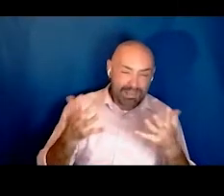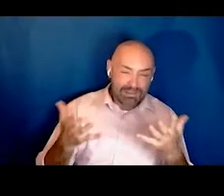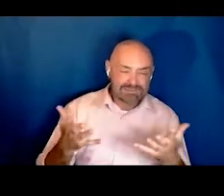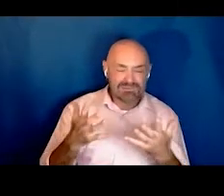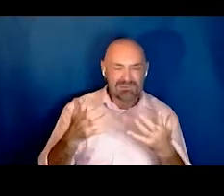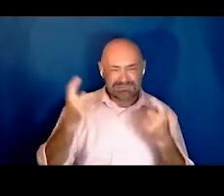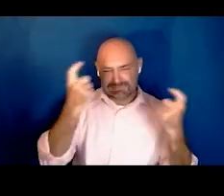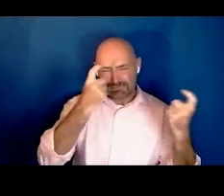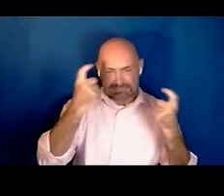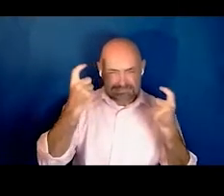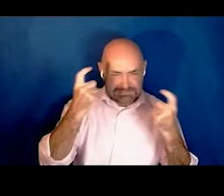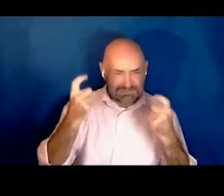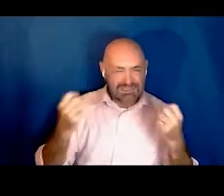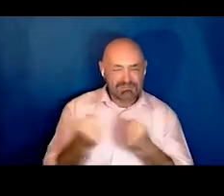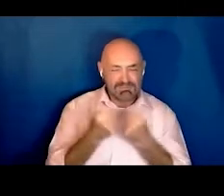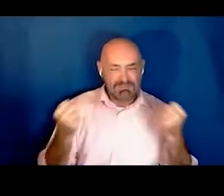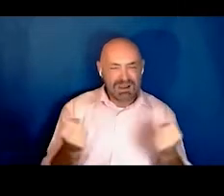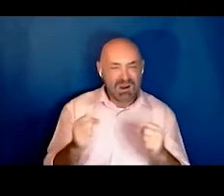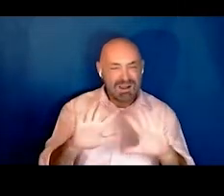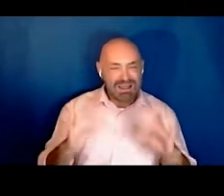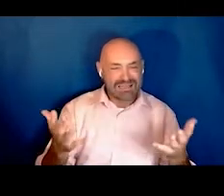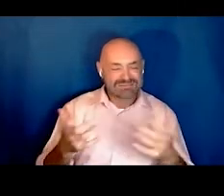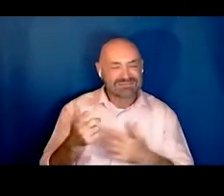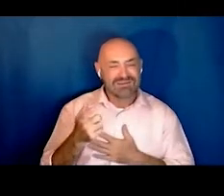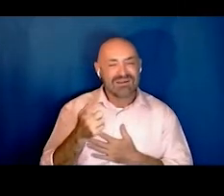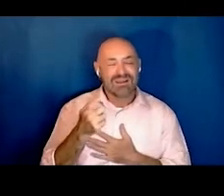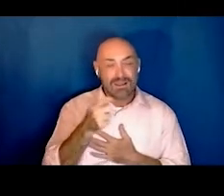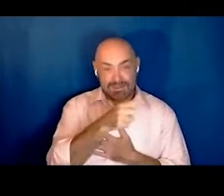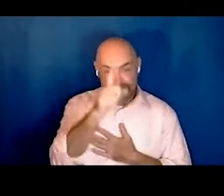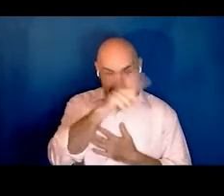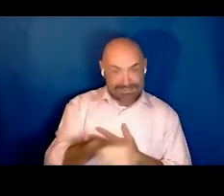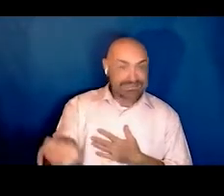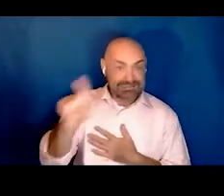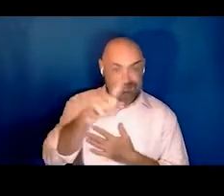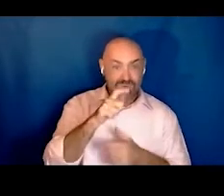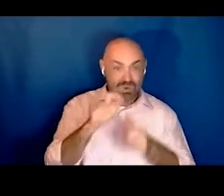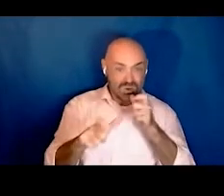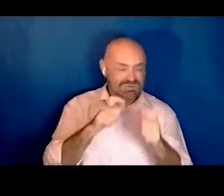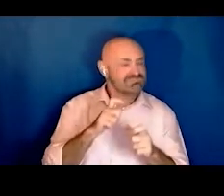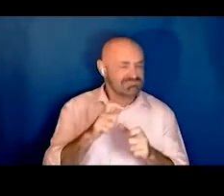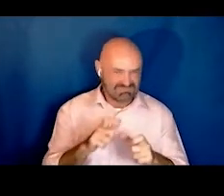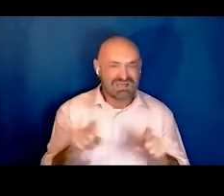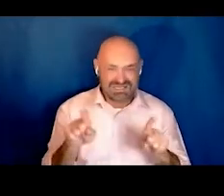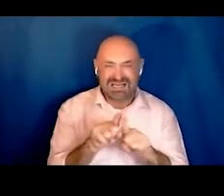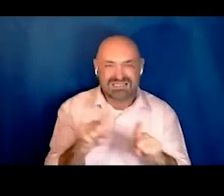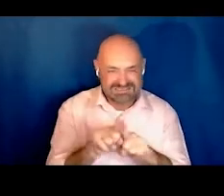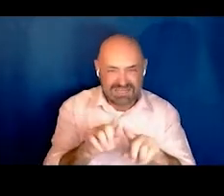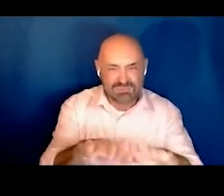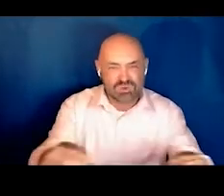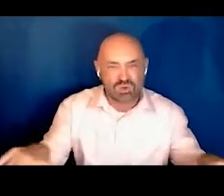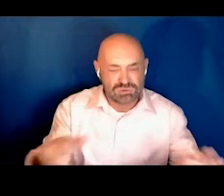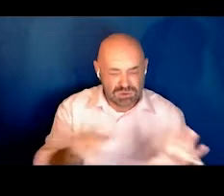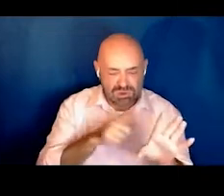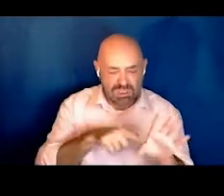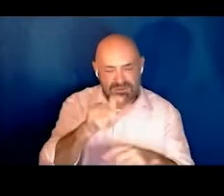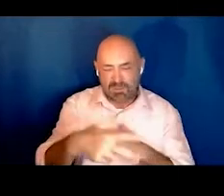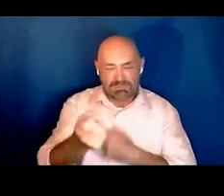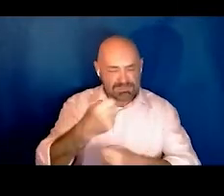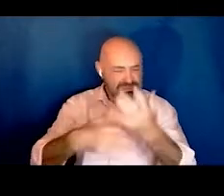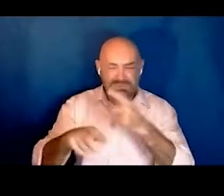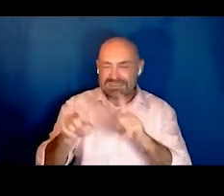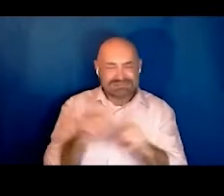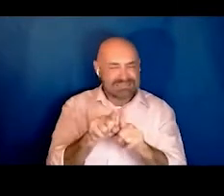bewildered, powerless. And these are many of the things that we hear from children and young people.